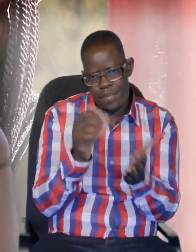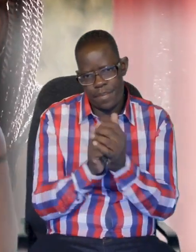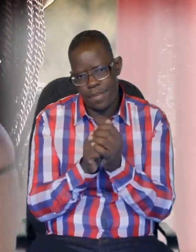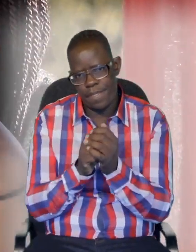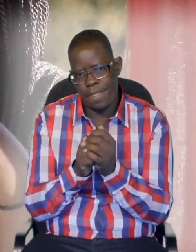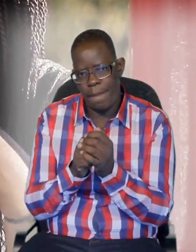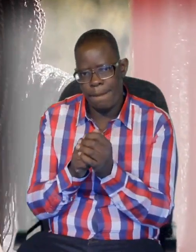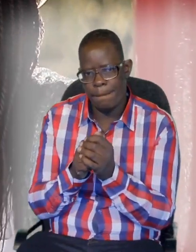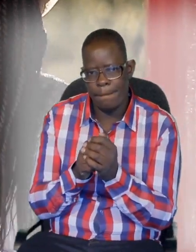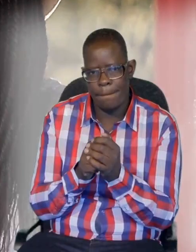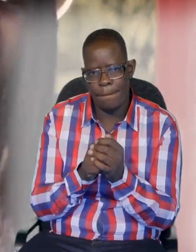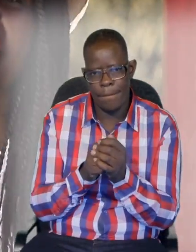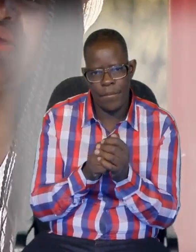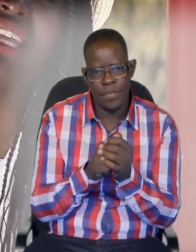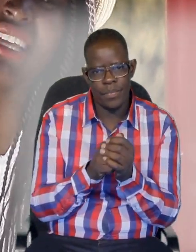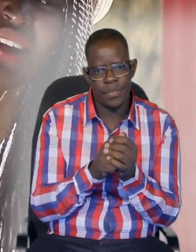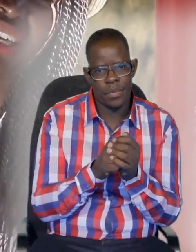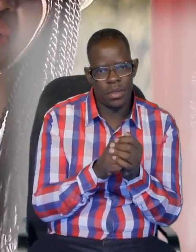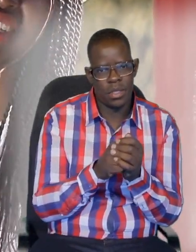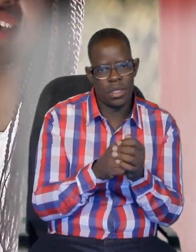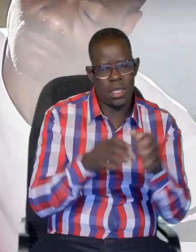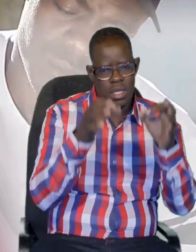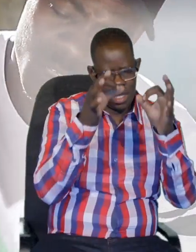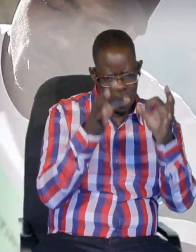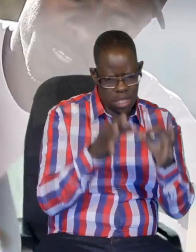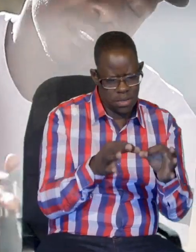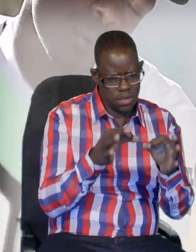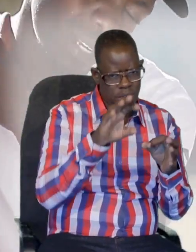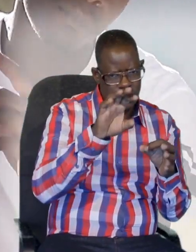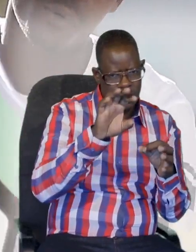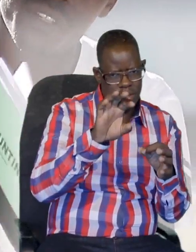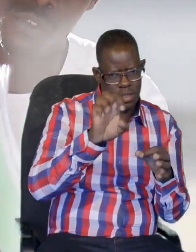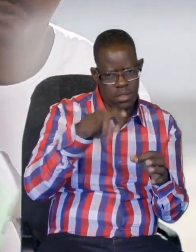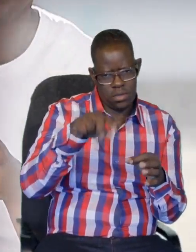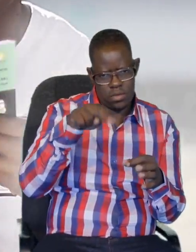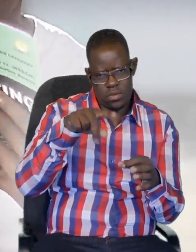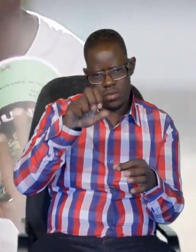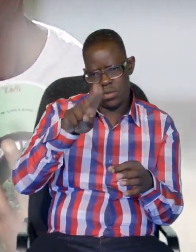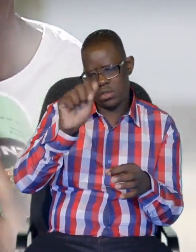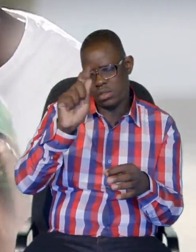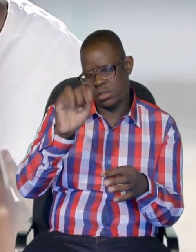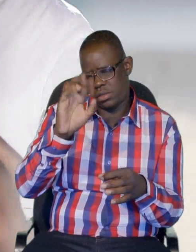think. But anyways, what is accounting equation? I saw it here in the book. Let me read it to you.